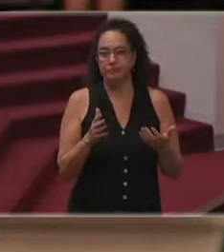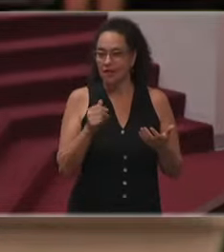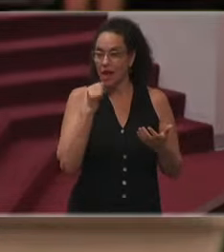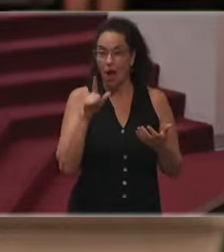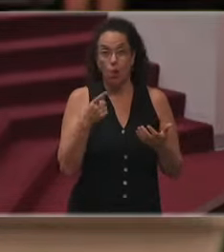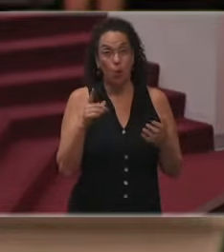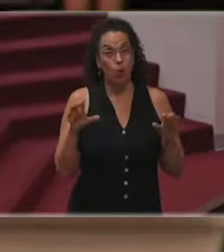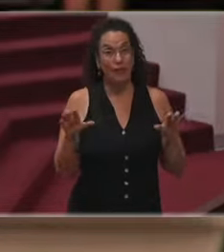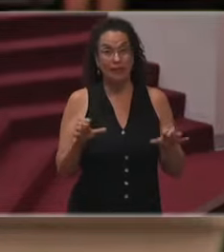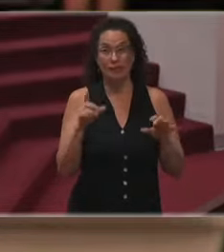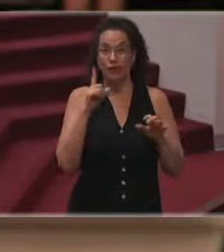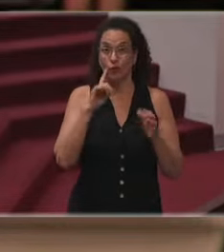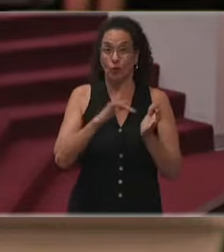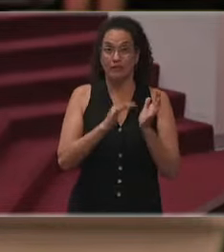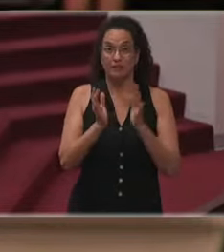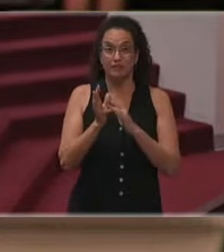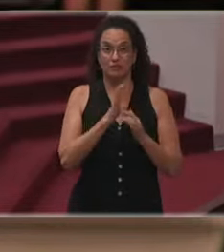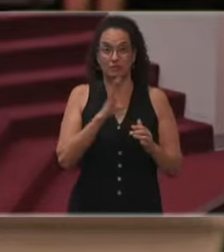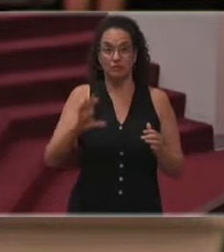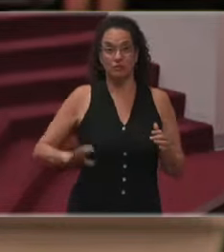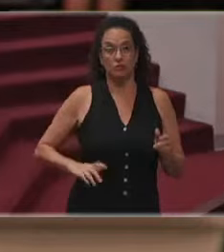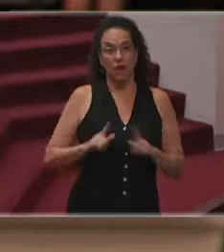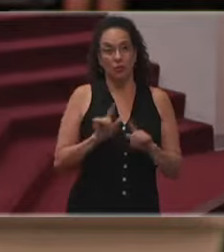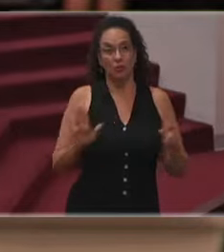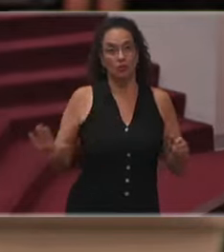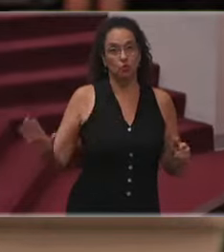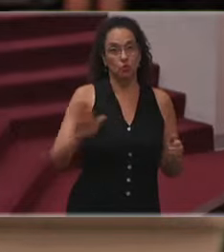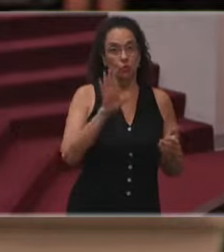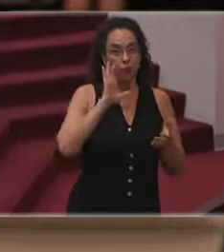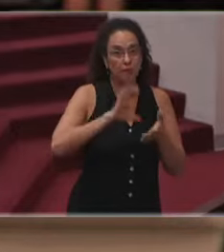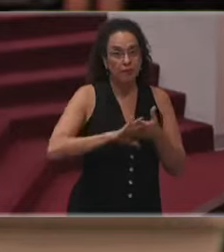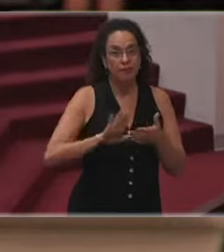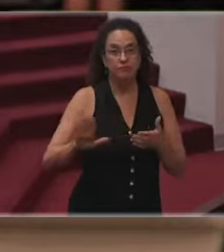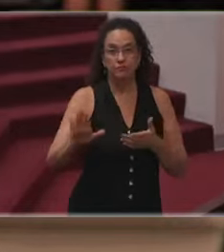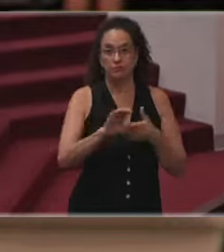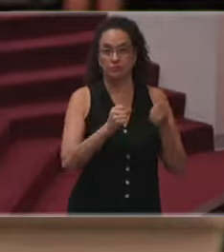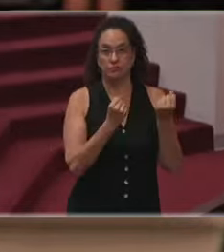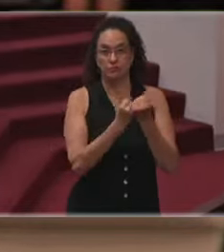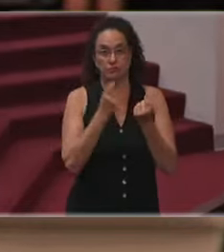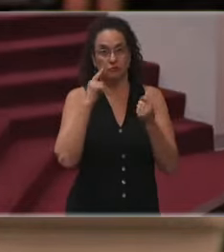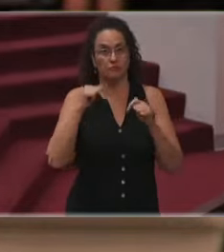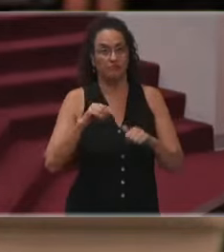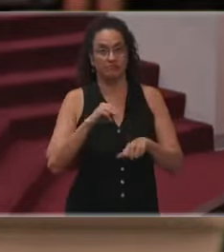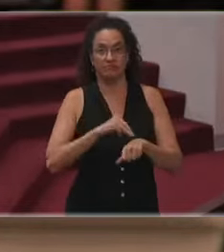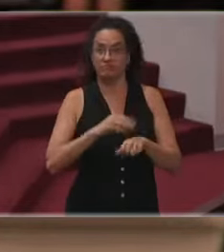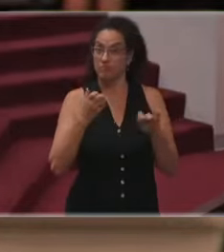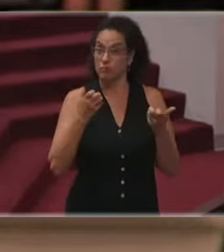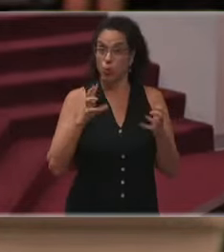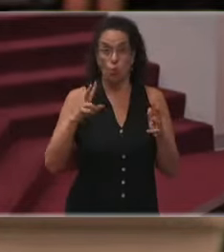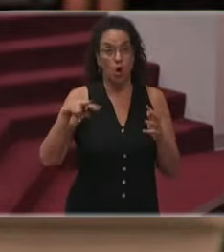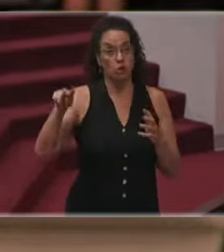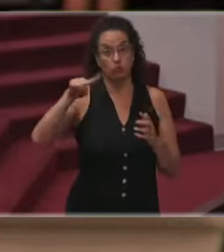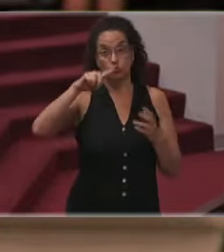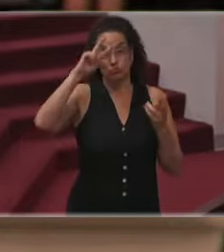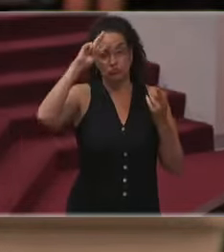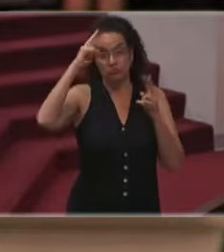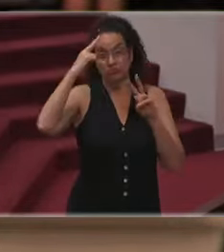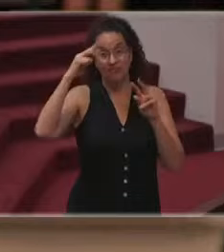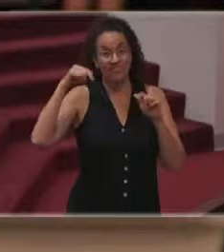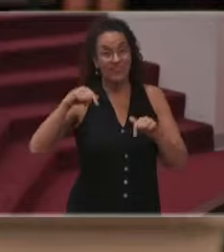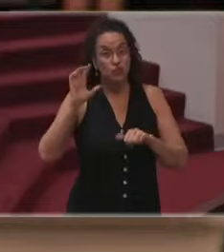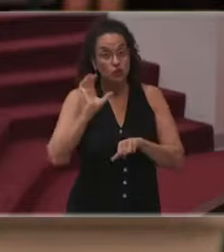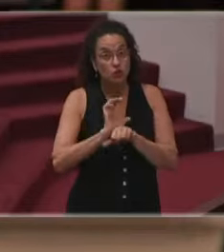your commitment in Christ, but your belief and your support of this ministry. And make no mistake about it, this church